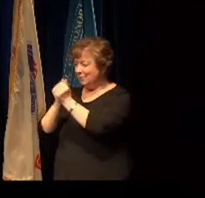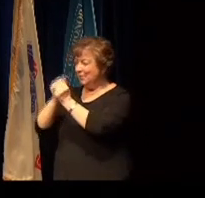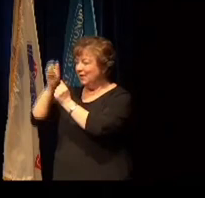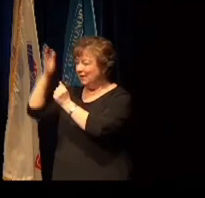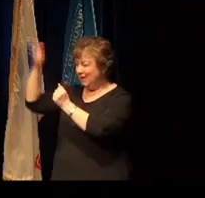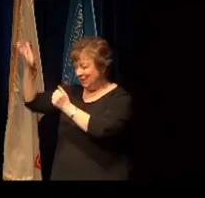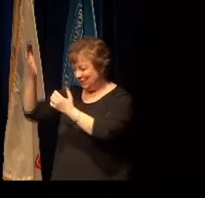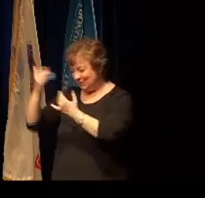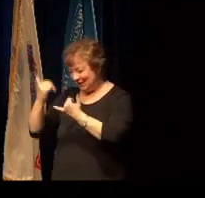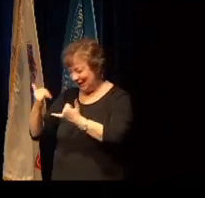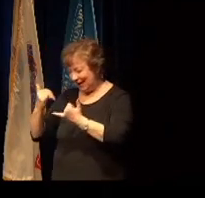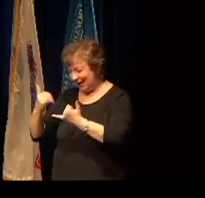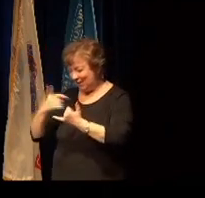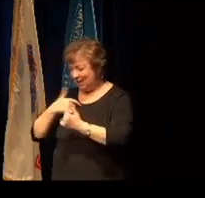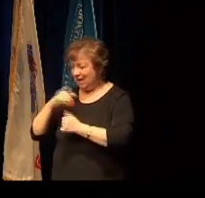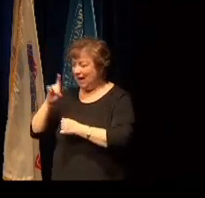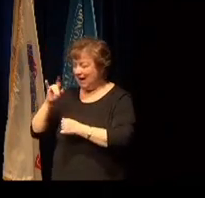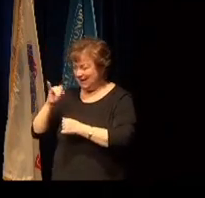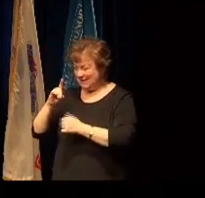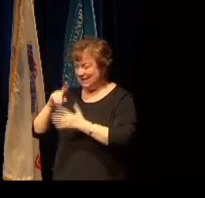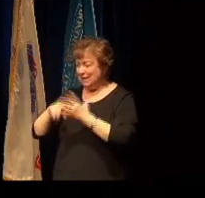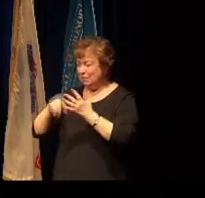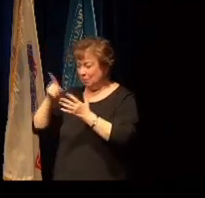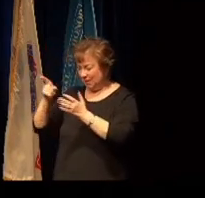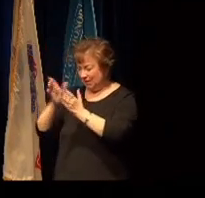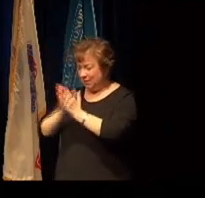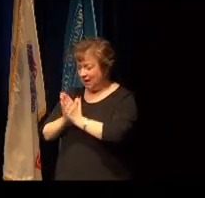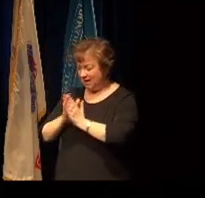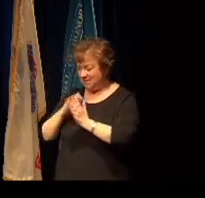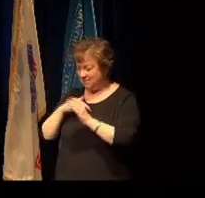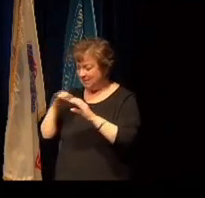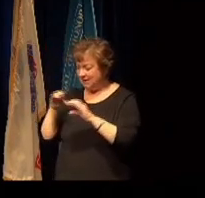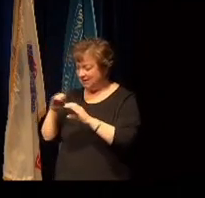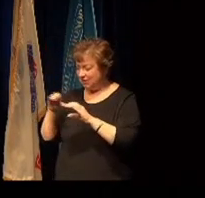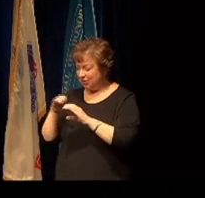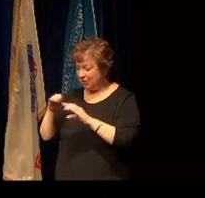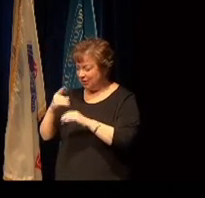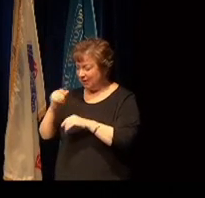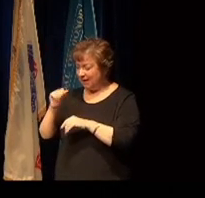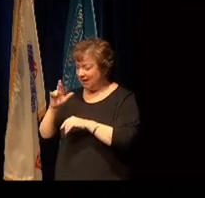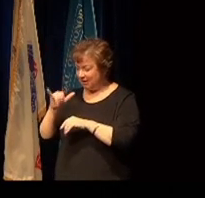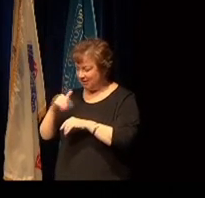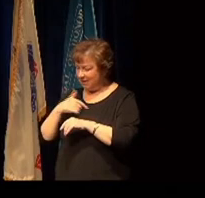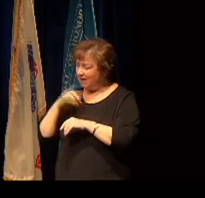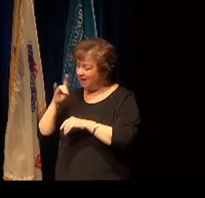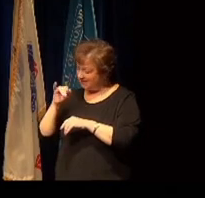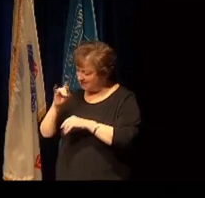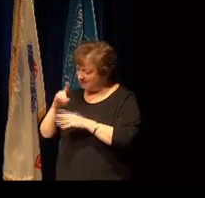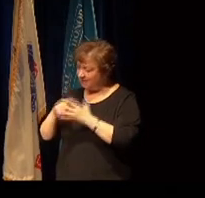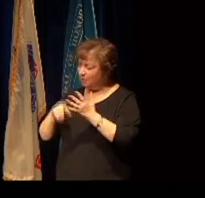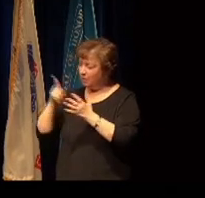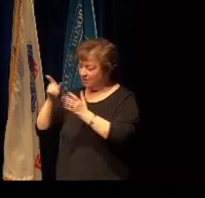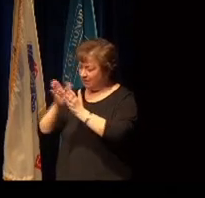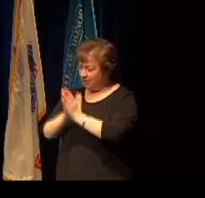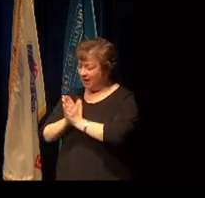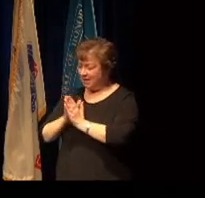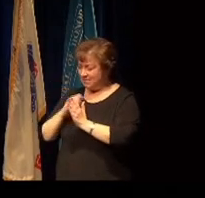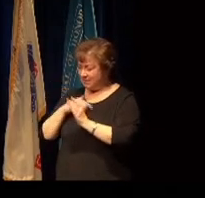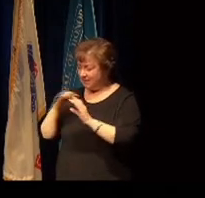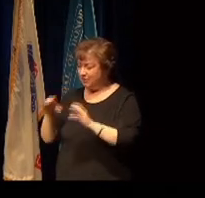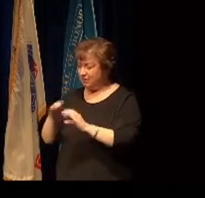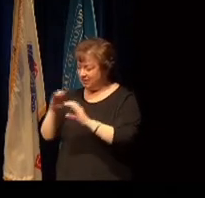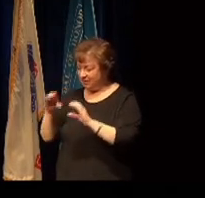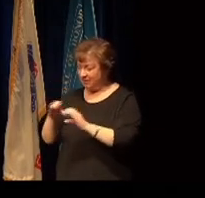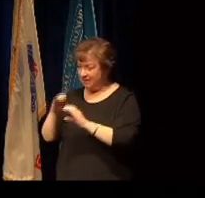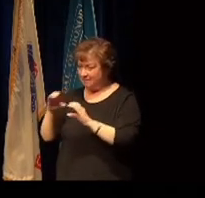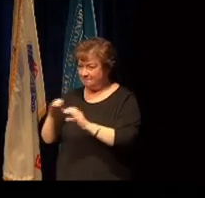I did what he asked me to do, Gary. Gary, I did what you asked me to do. Oh,